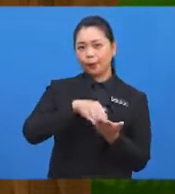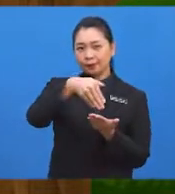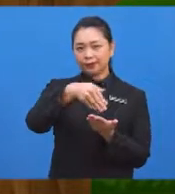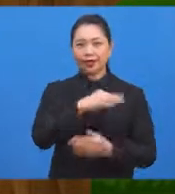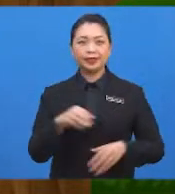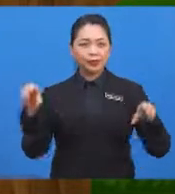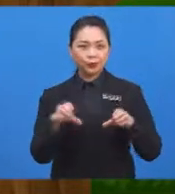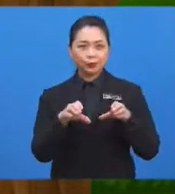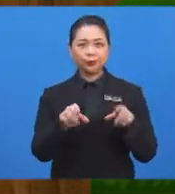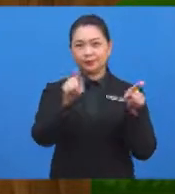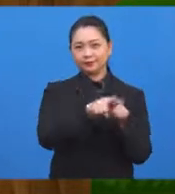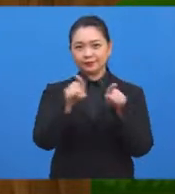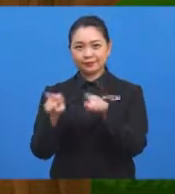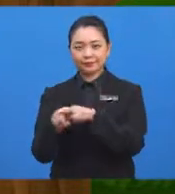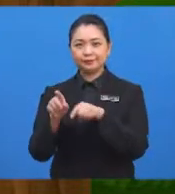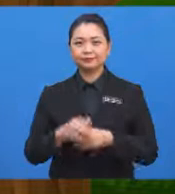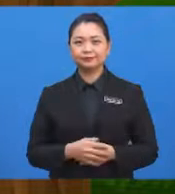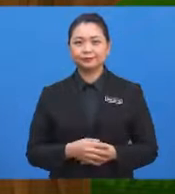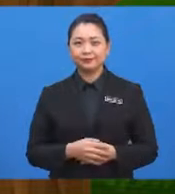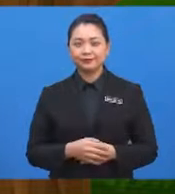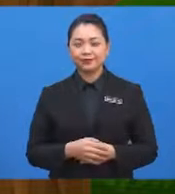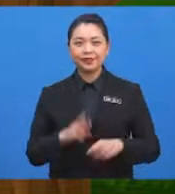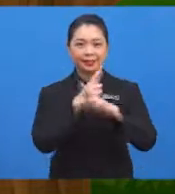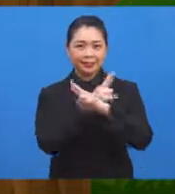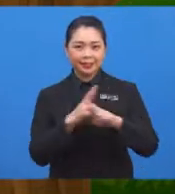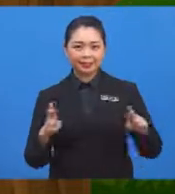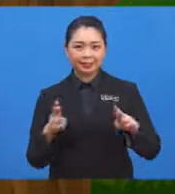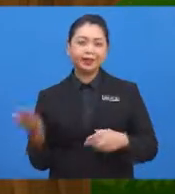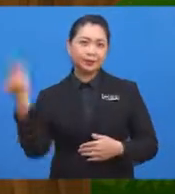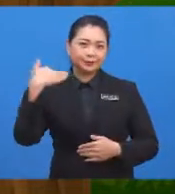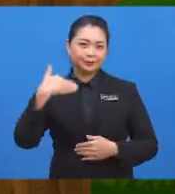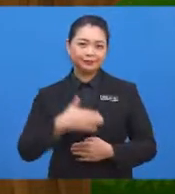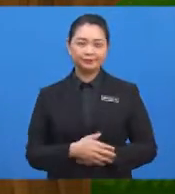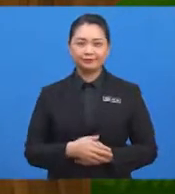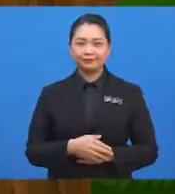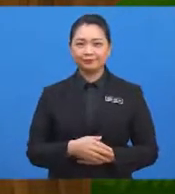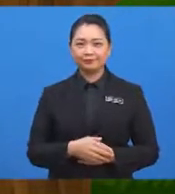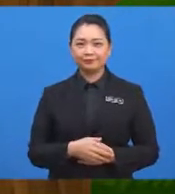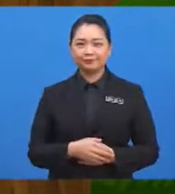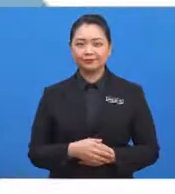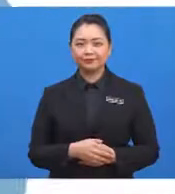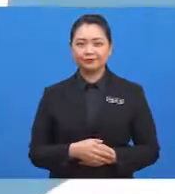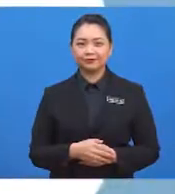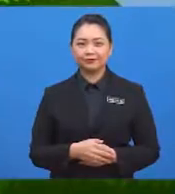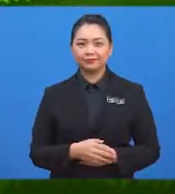and do the gestures with me. Ready? Come on, and let's sing.